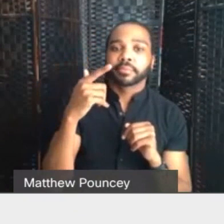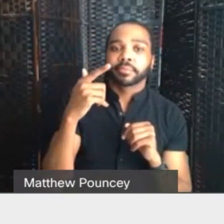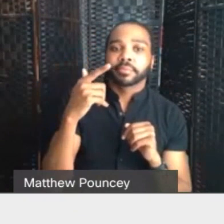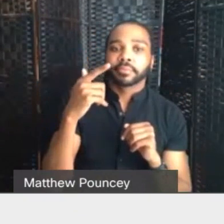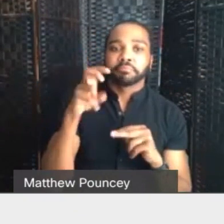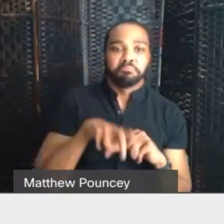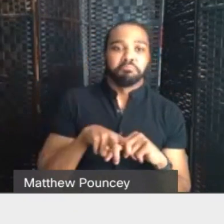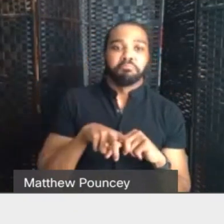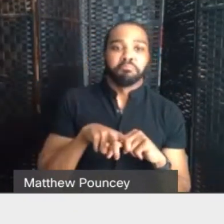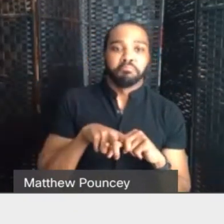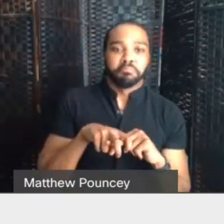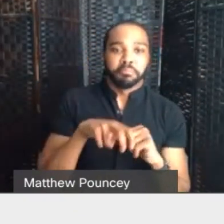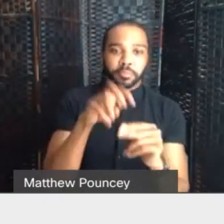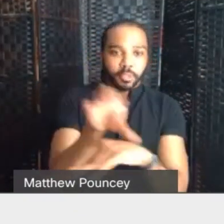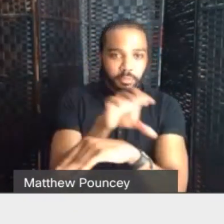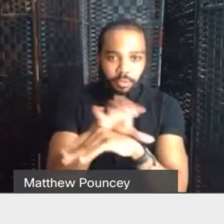computer for